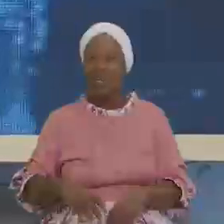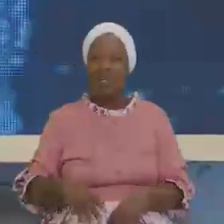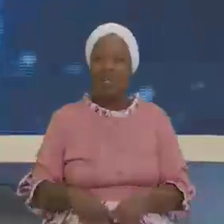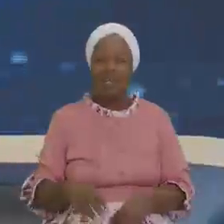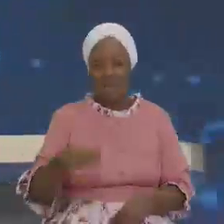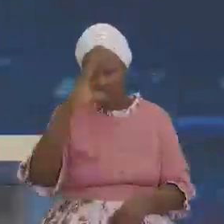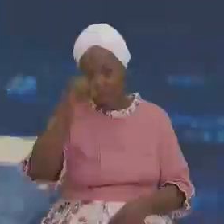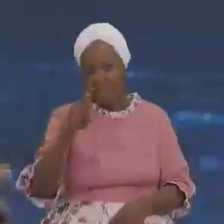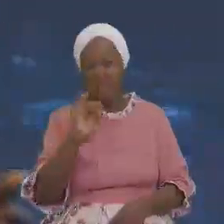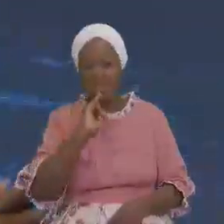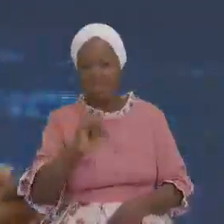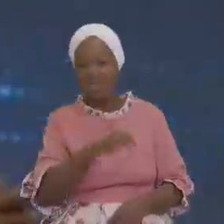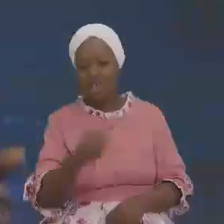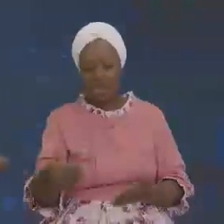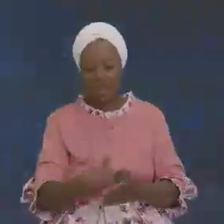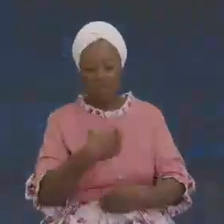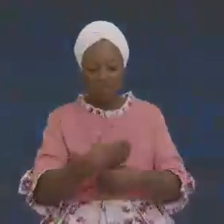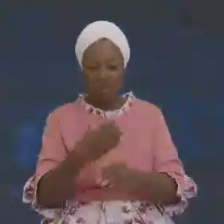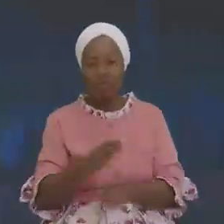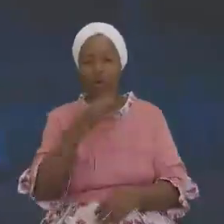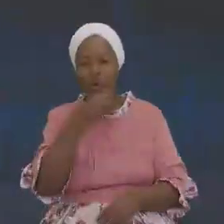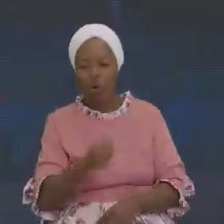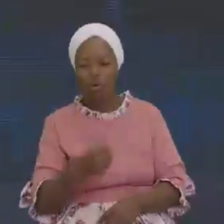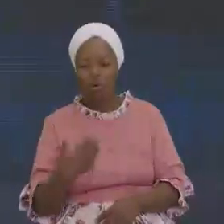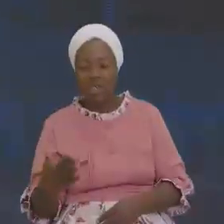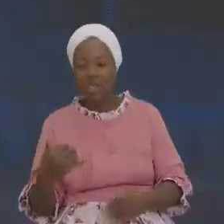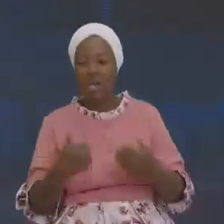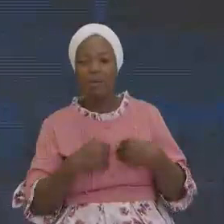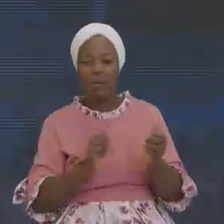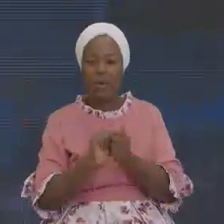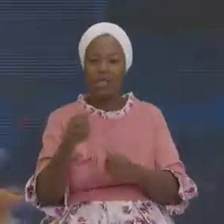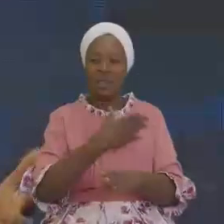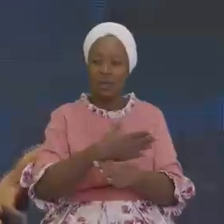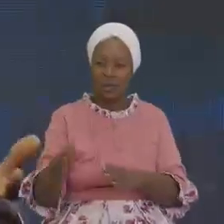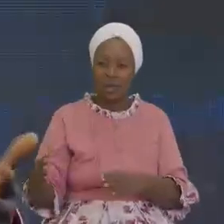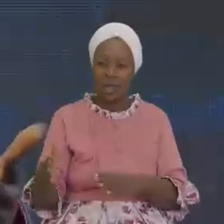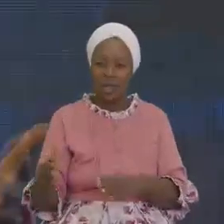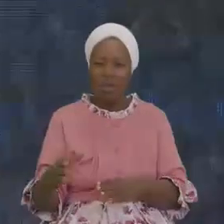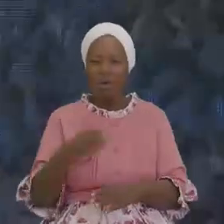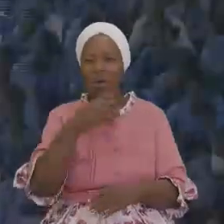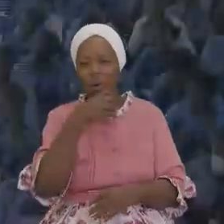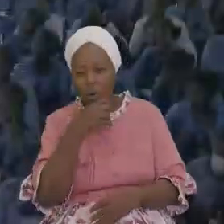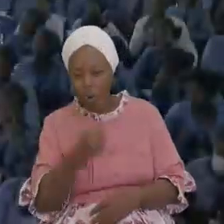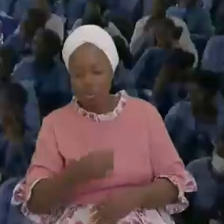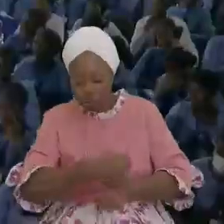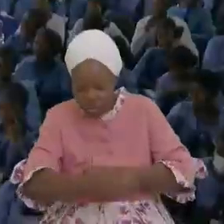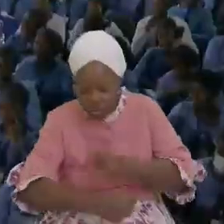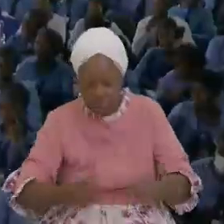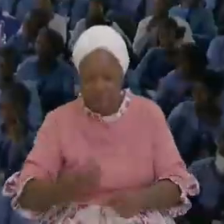creature. Old things are passed away. Old suffering passed